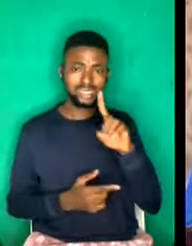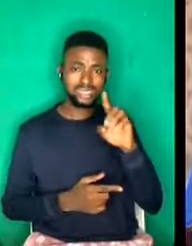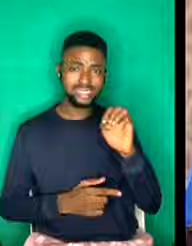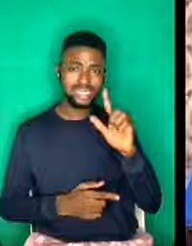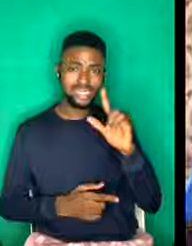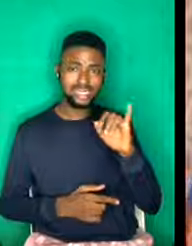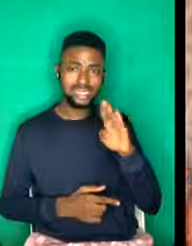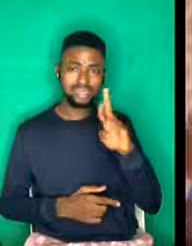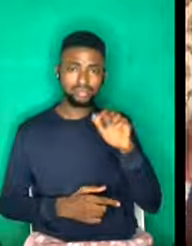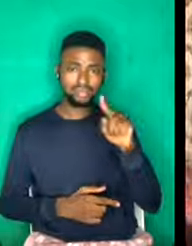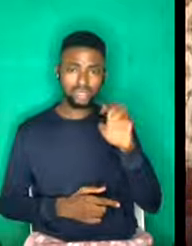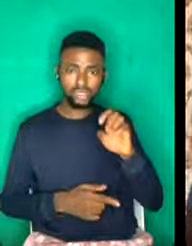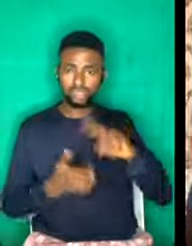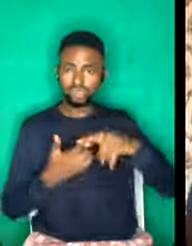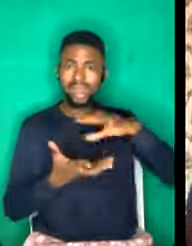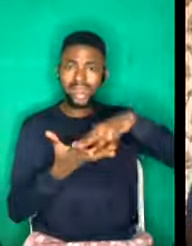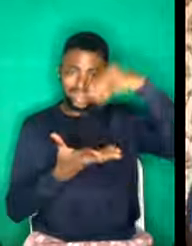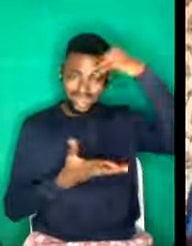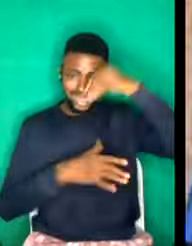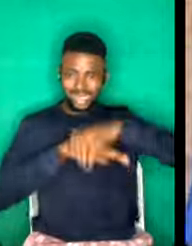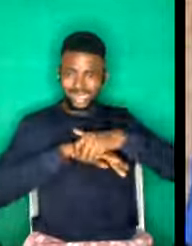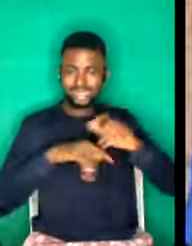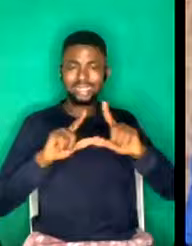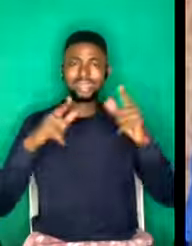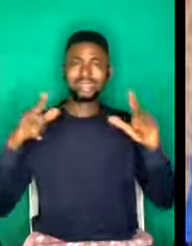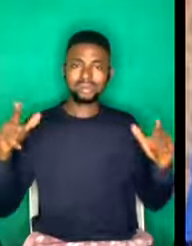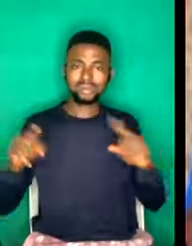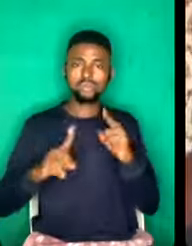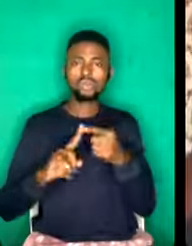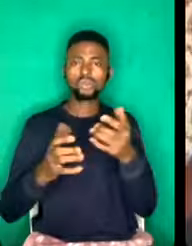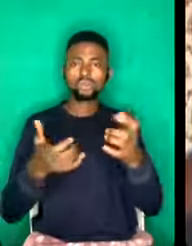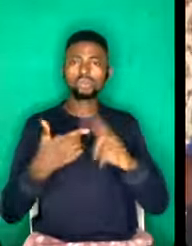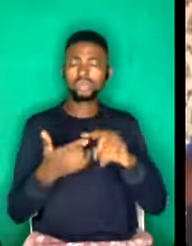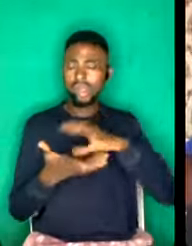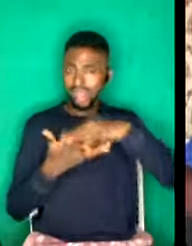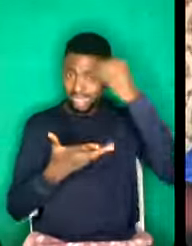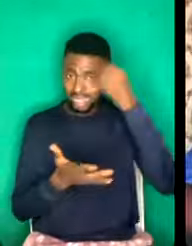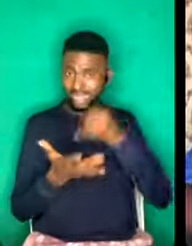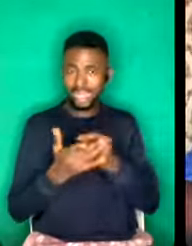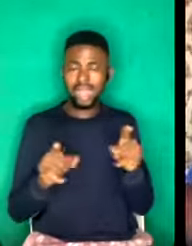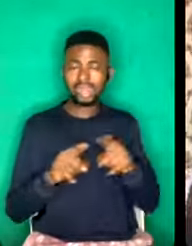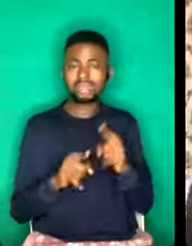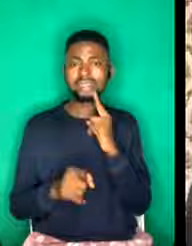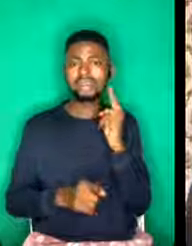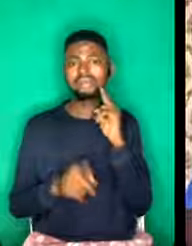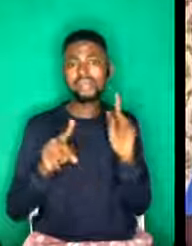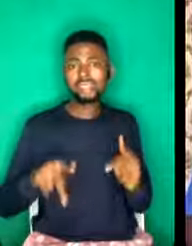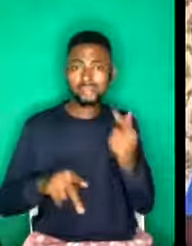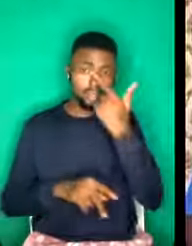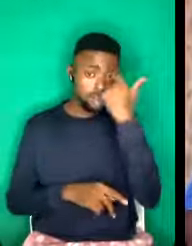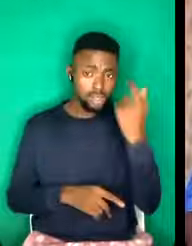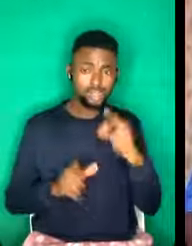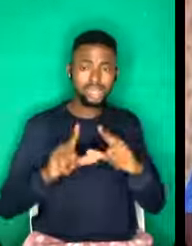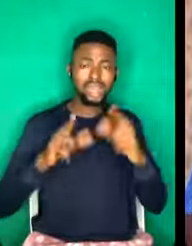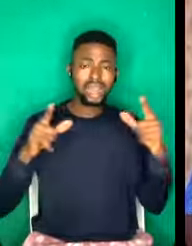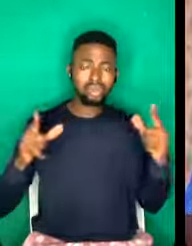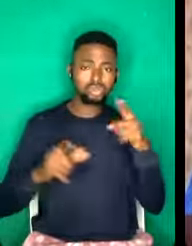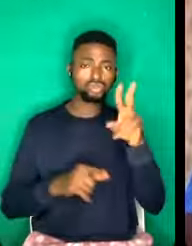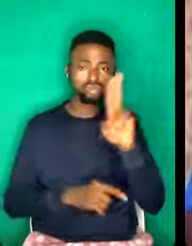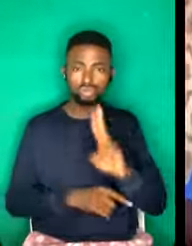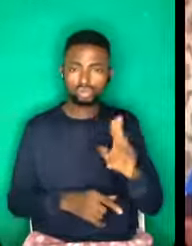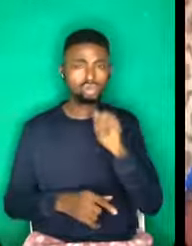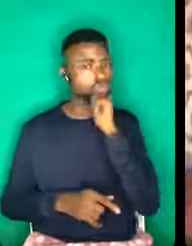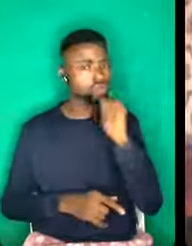English language when you want to learn it as a deaf person, because the language you are using day in, day out is not English